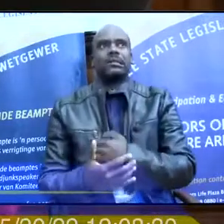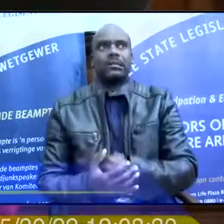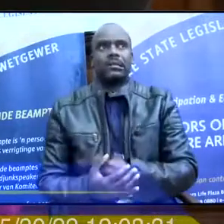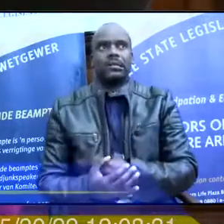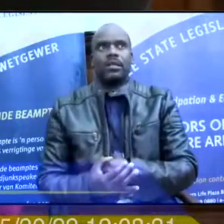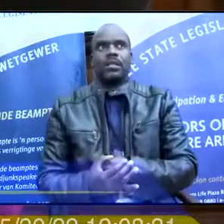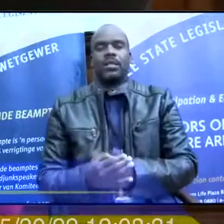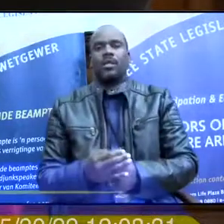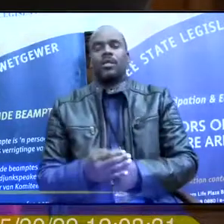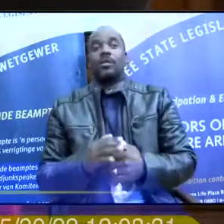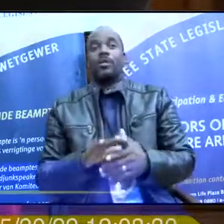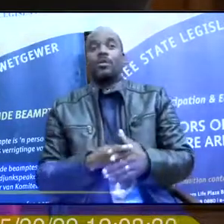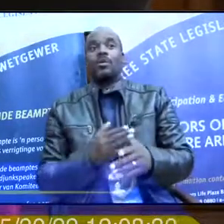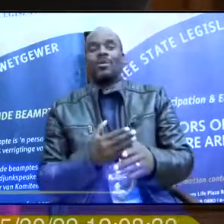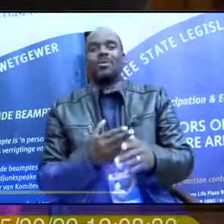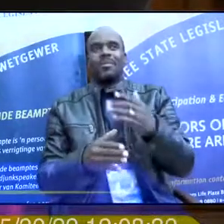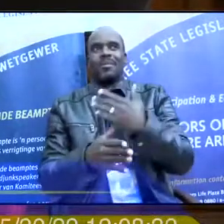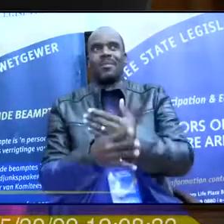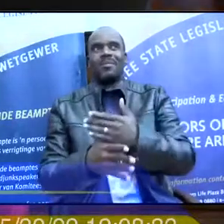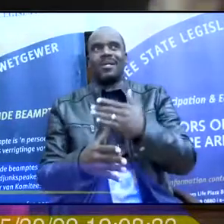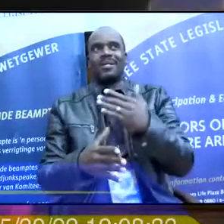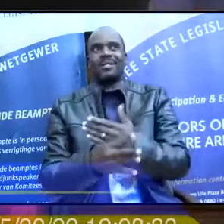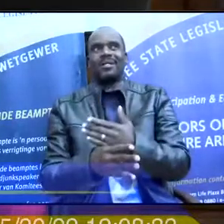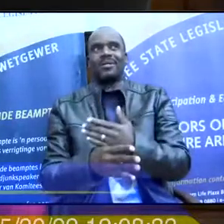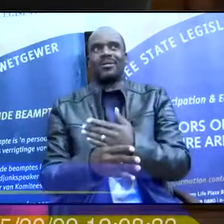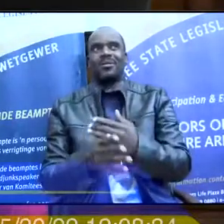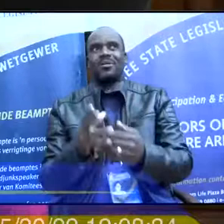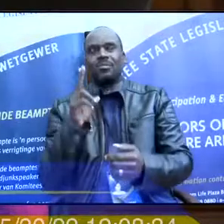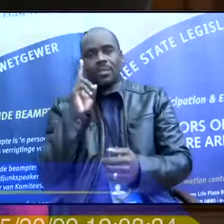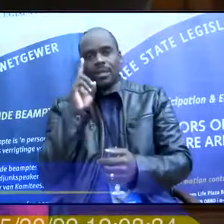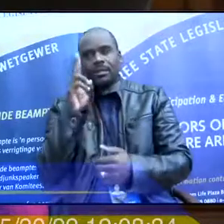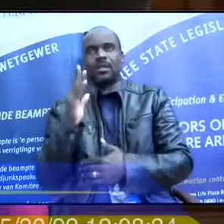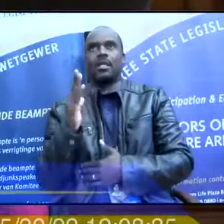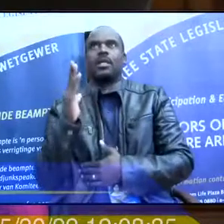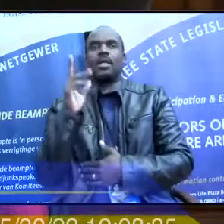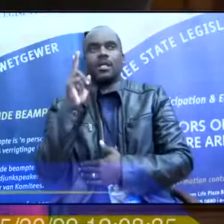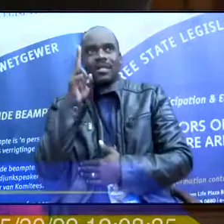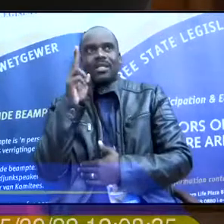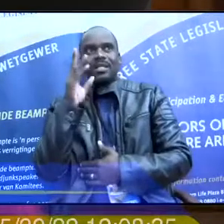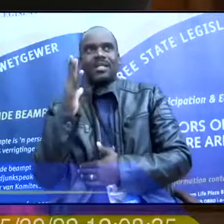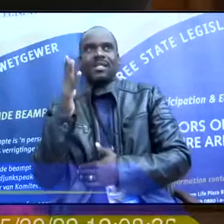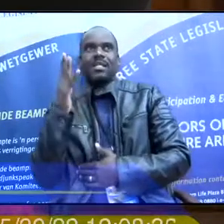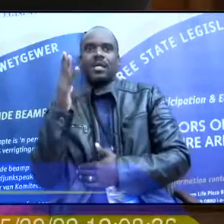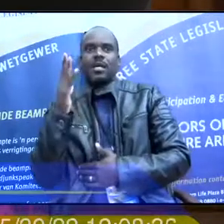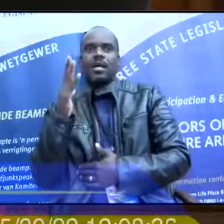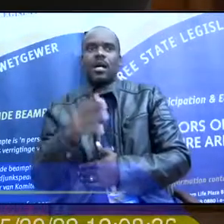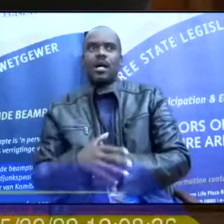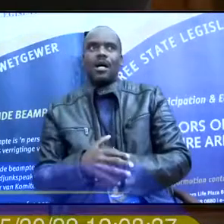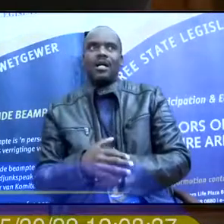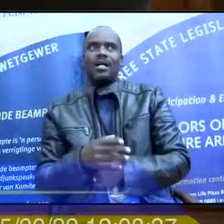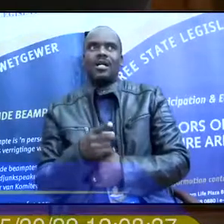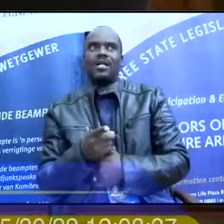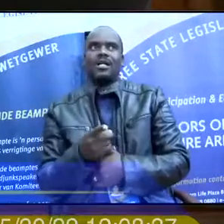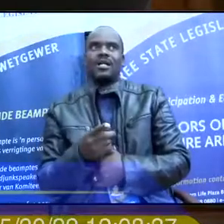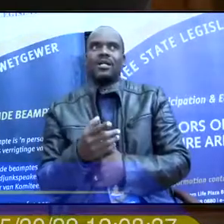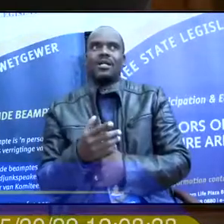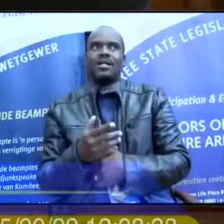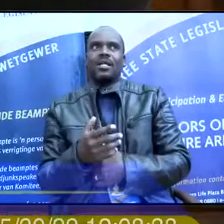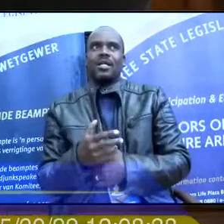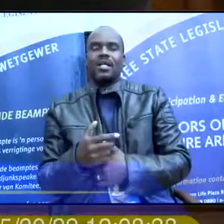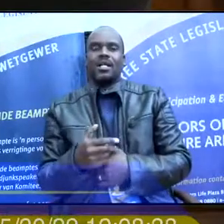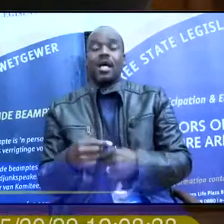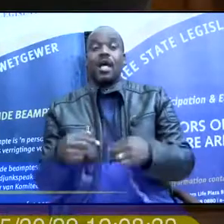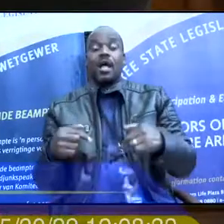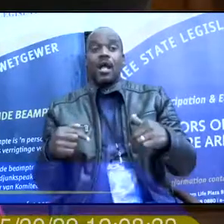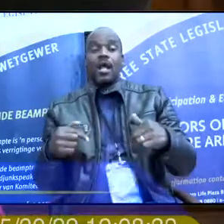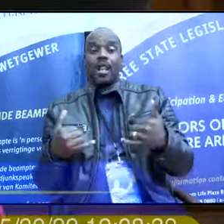made the workers were in the receiving end of that decision even as we speak now workers